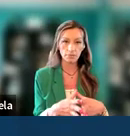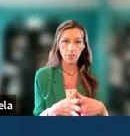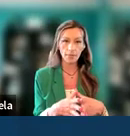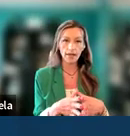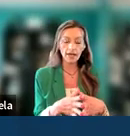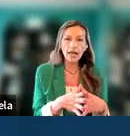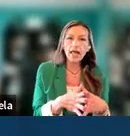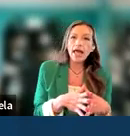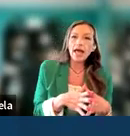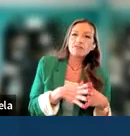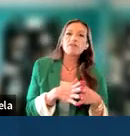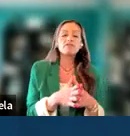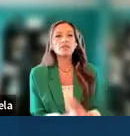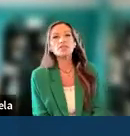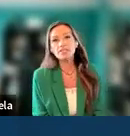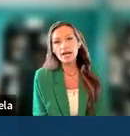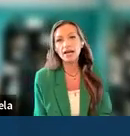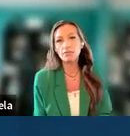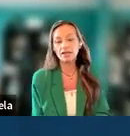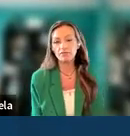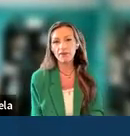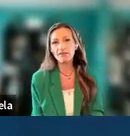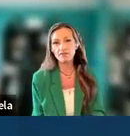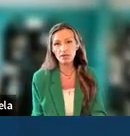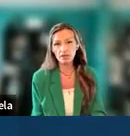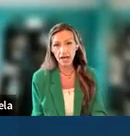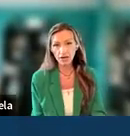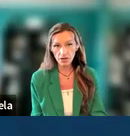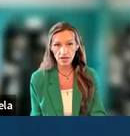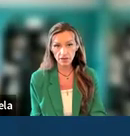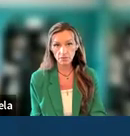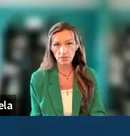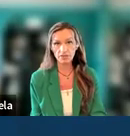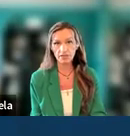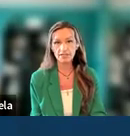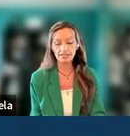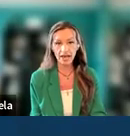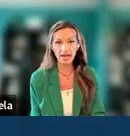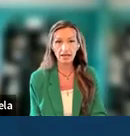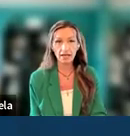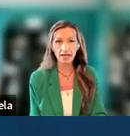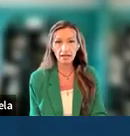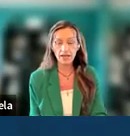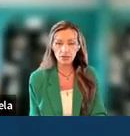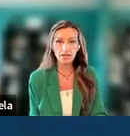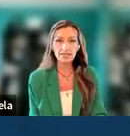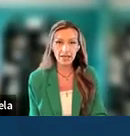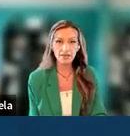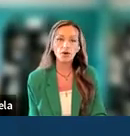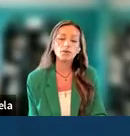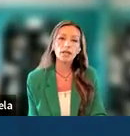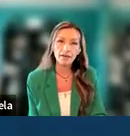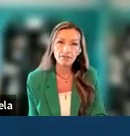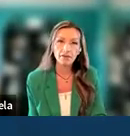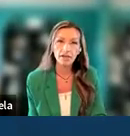state. And for the first time in 5 years, I heard another person say they tried to take